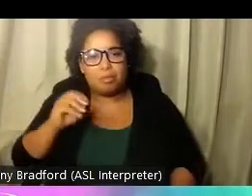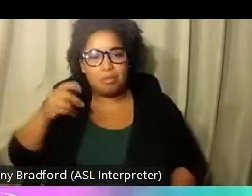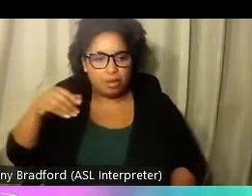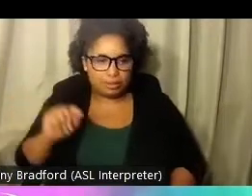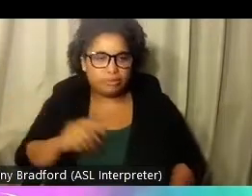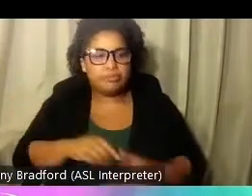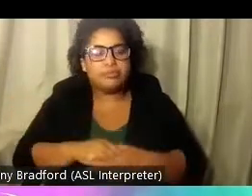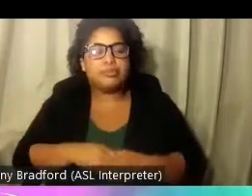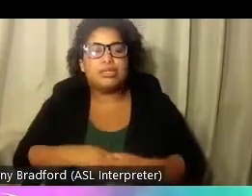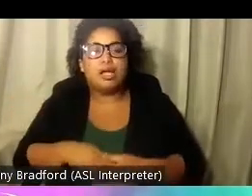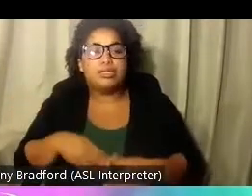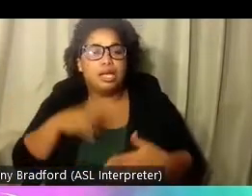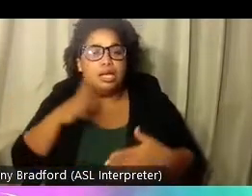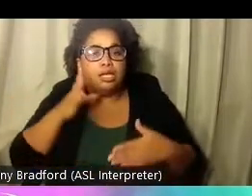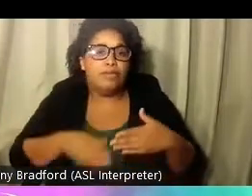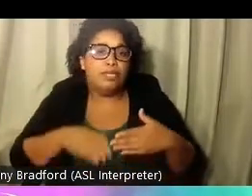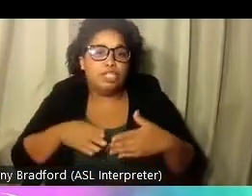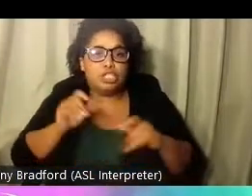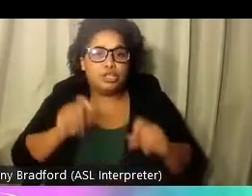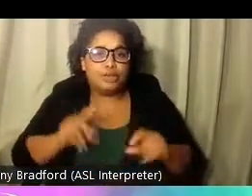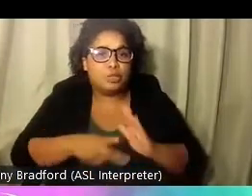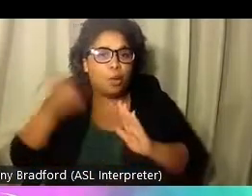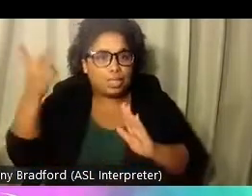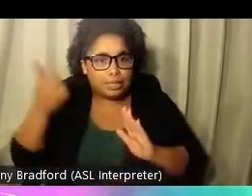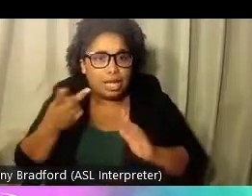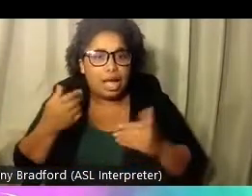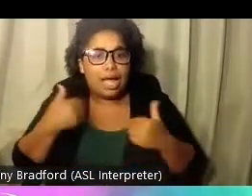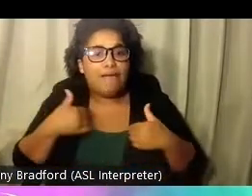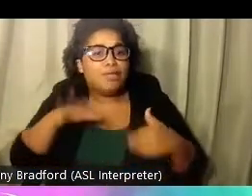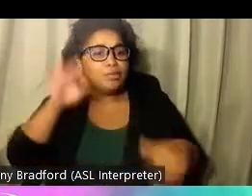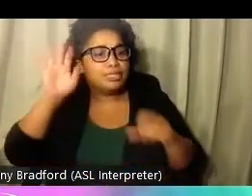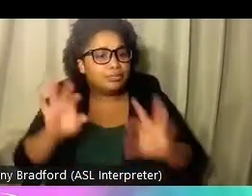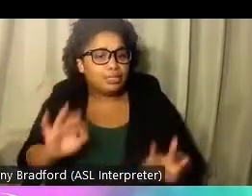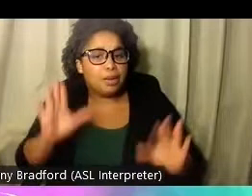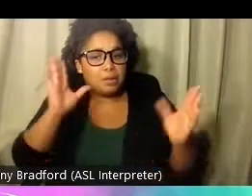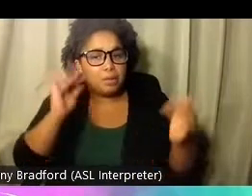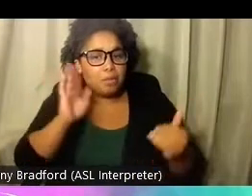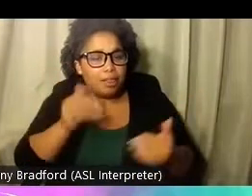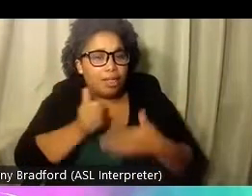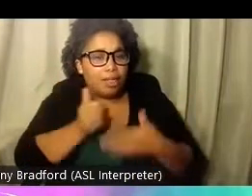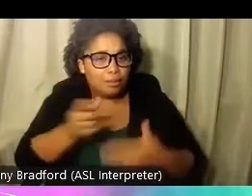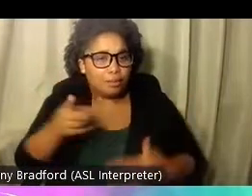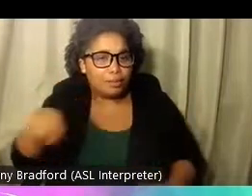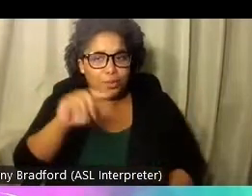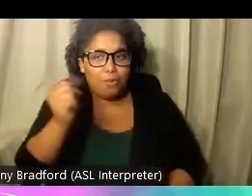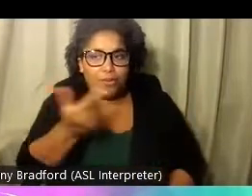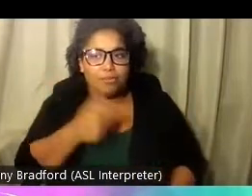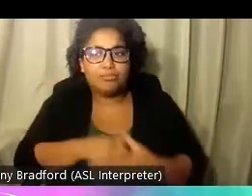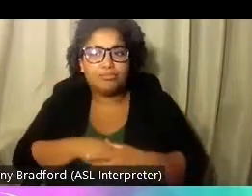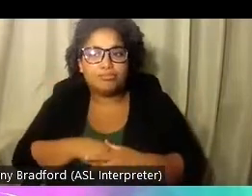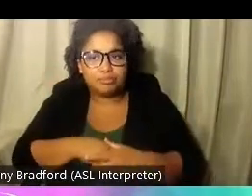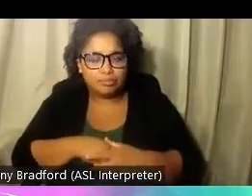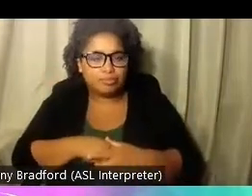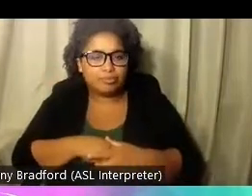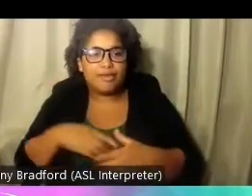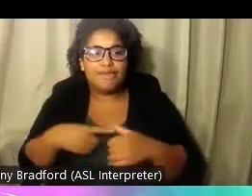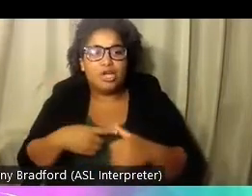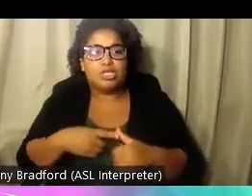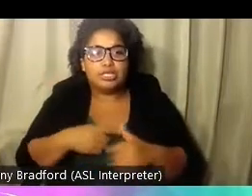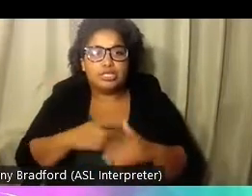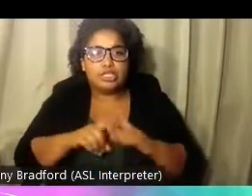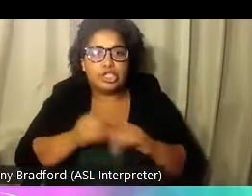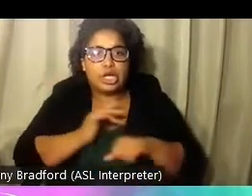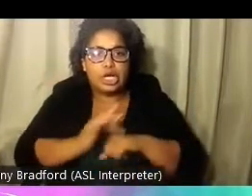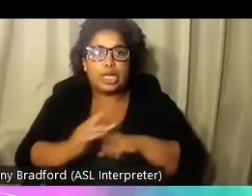I completed the survey twice, I have some tips that I hope will be helpful for you. My first tip is to